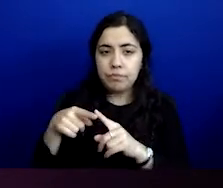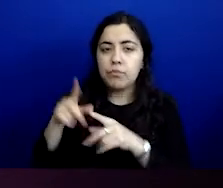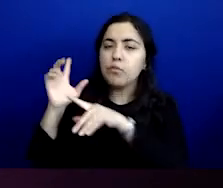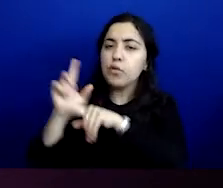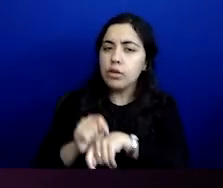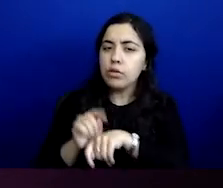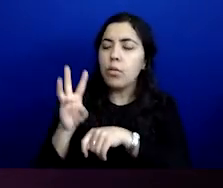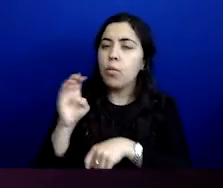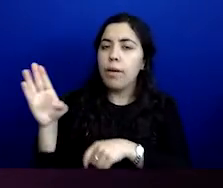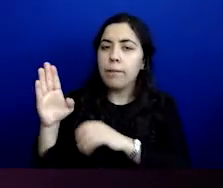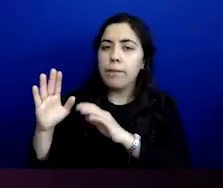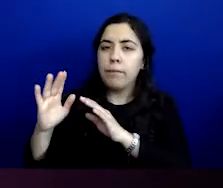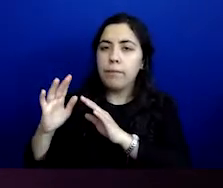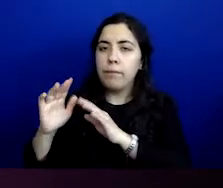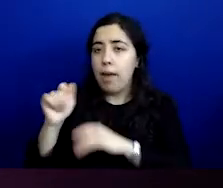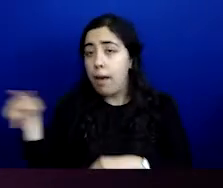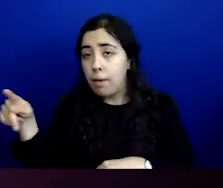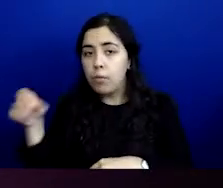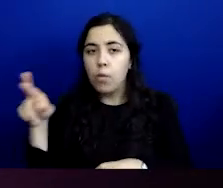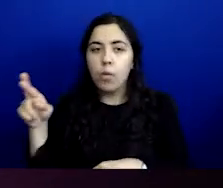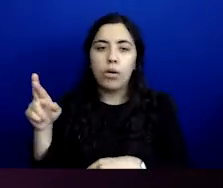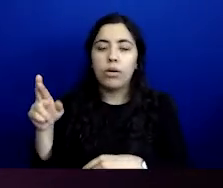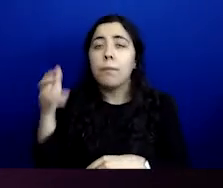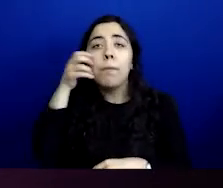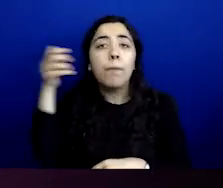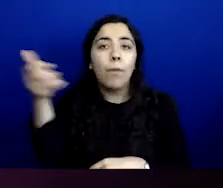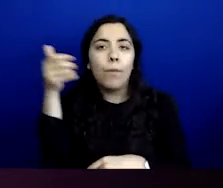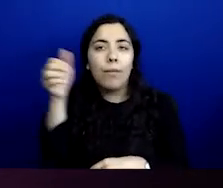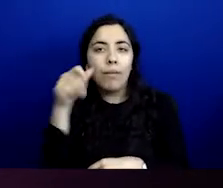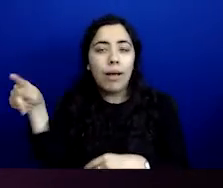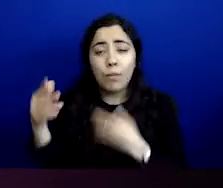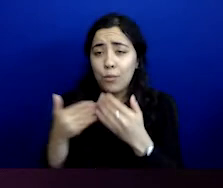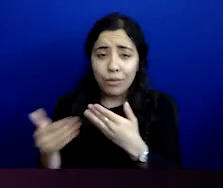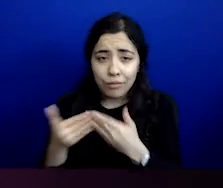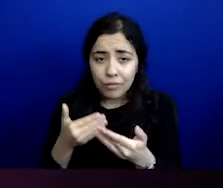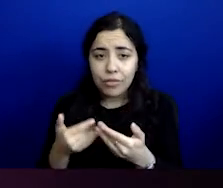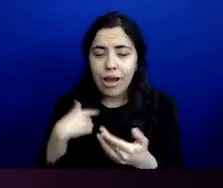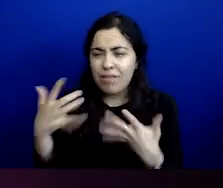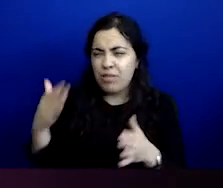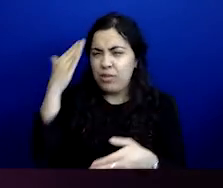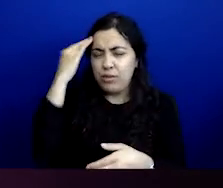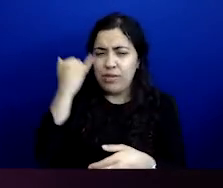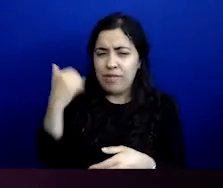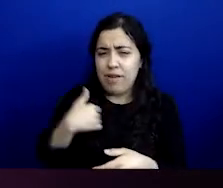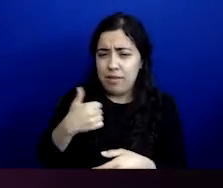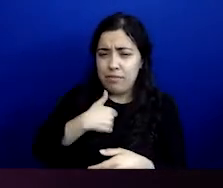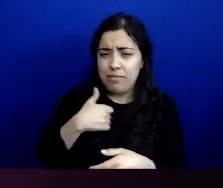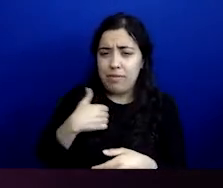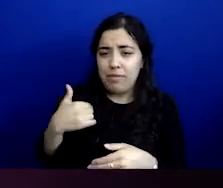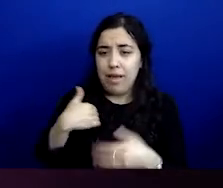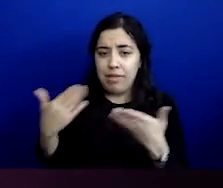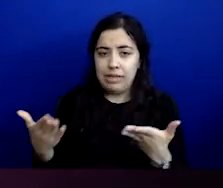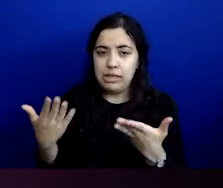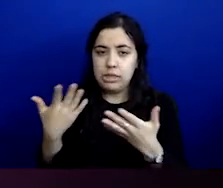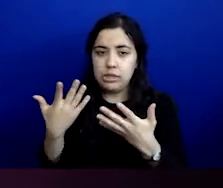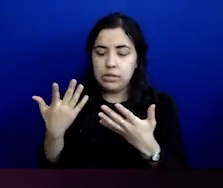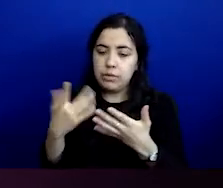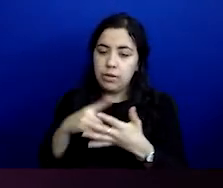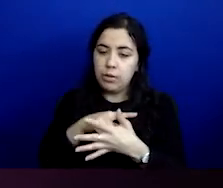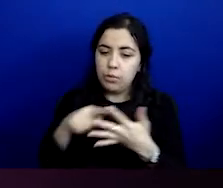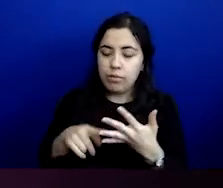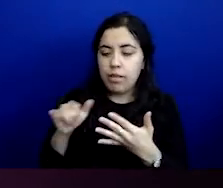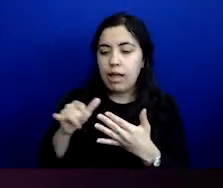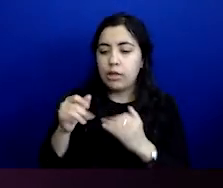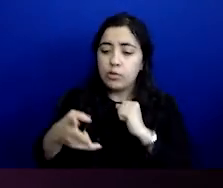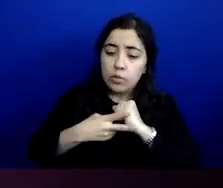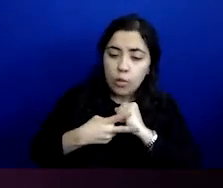application or a mobile app or whatever, I knew that if I could have these primitives like storage,